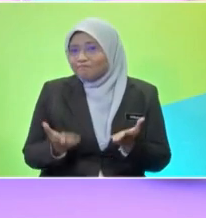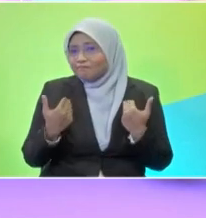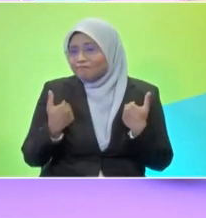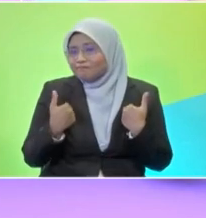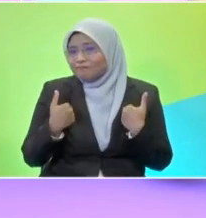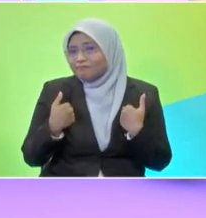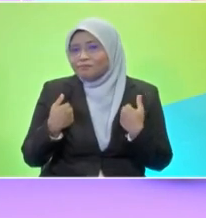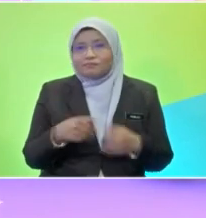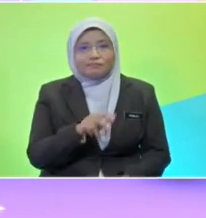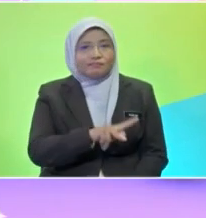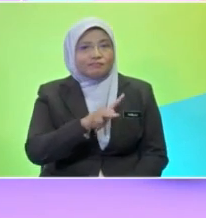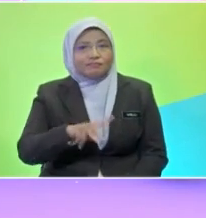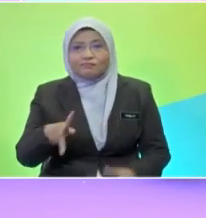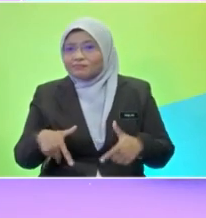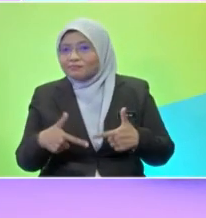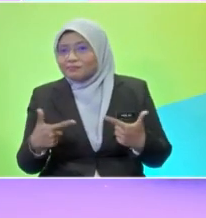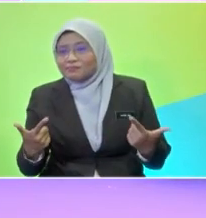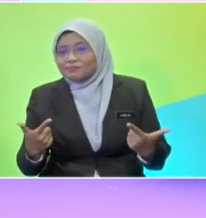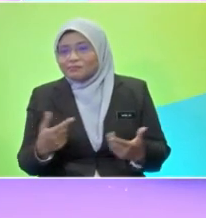How did your favorite singer? For example, your favorite singer,